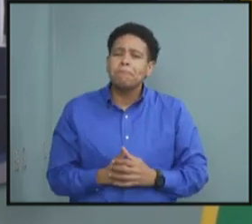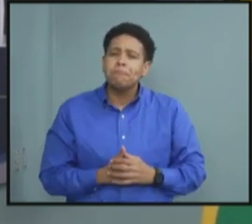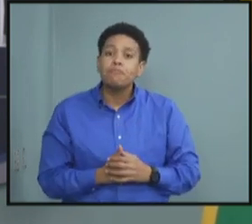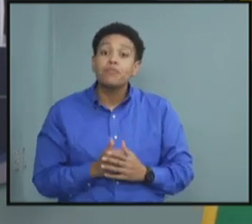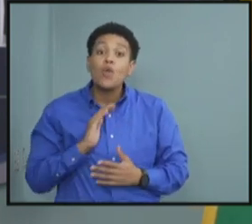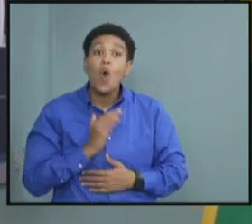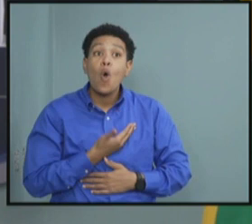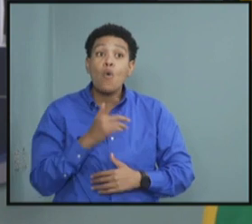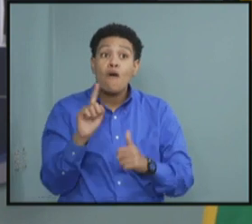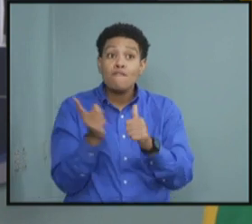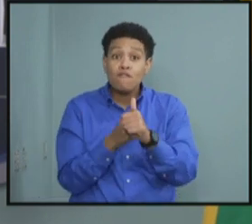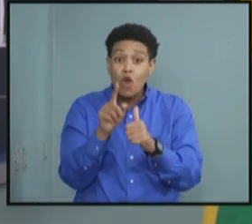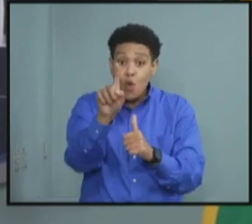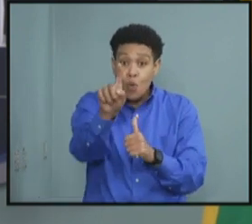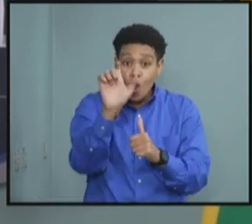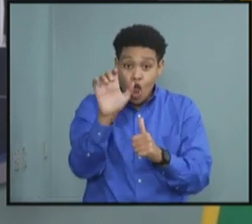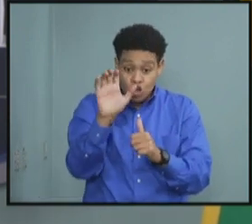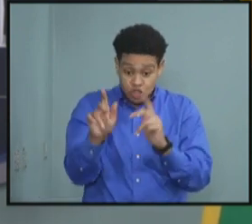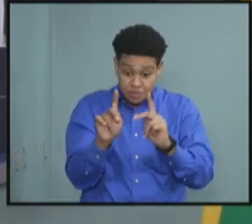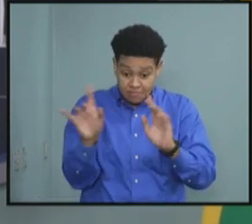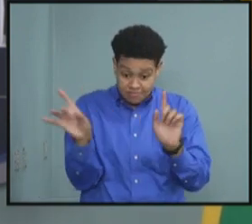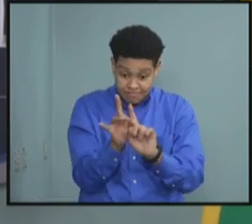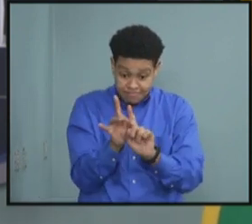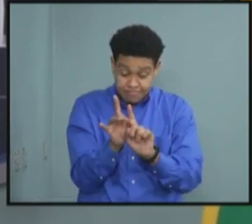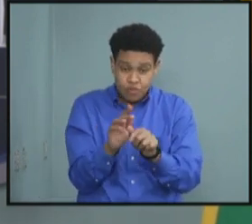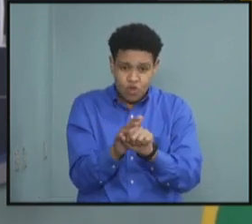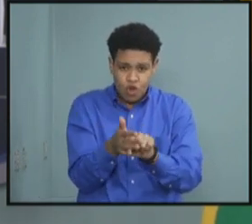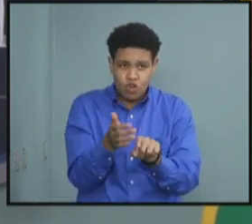our first 100 cases,